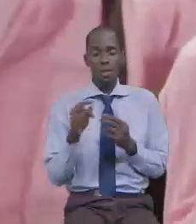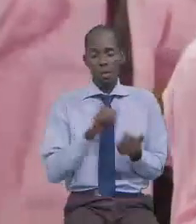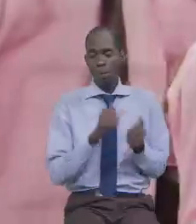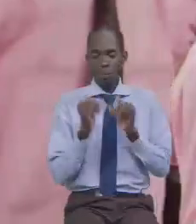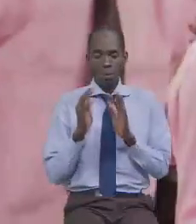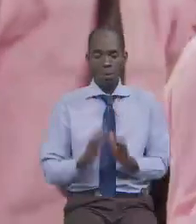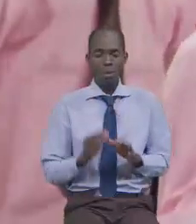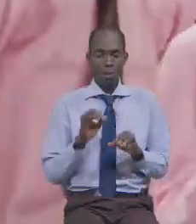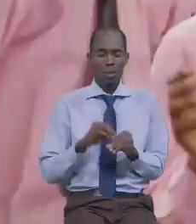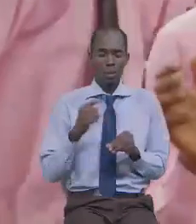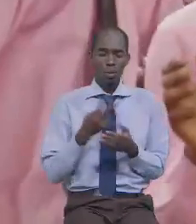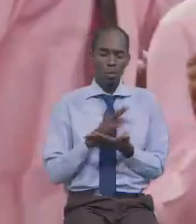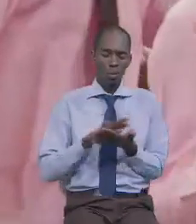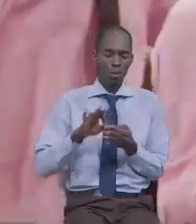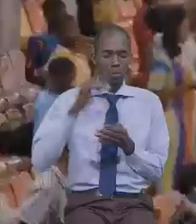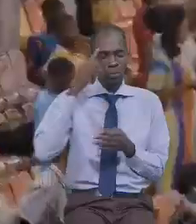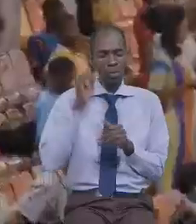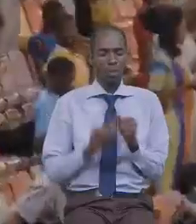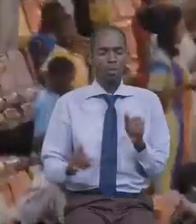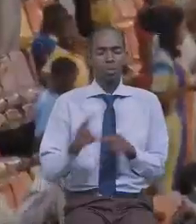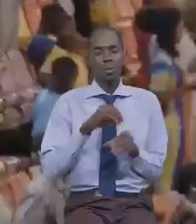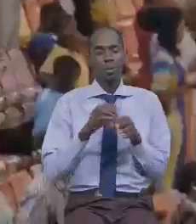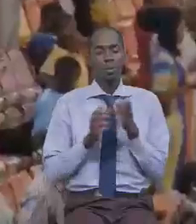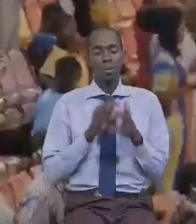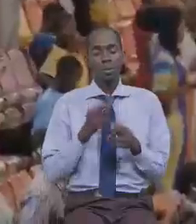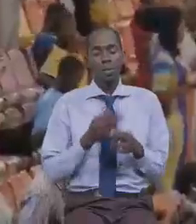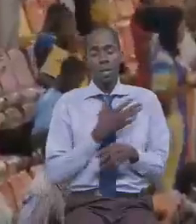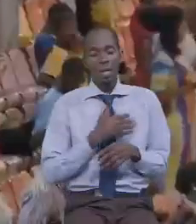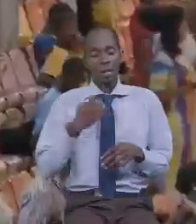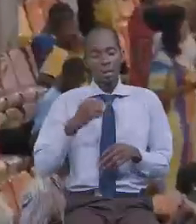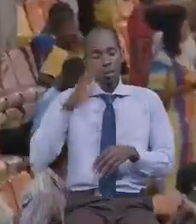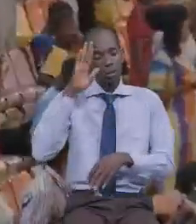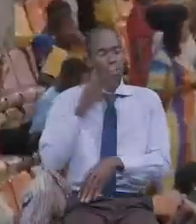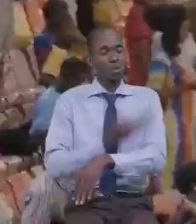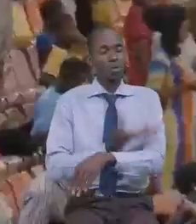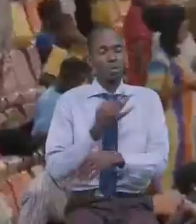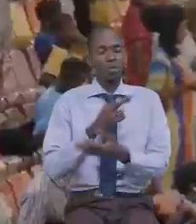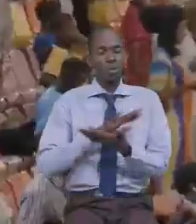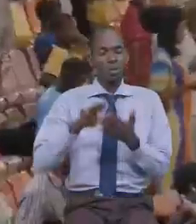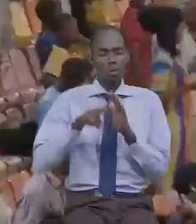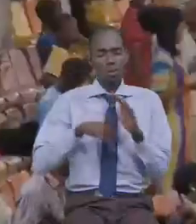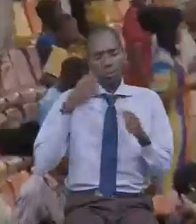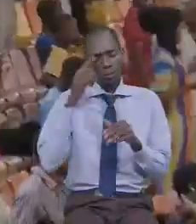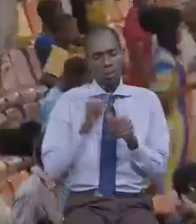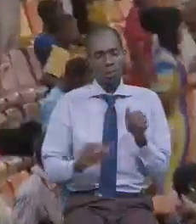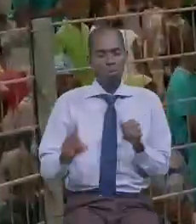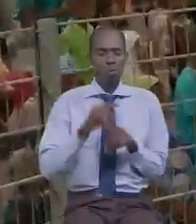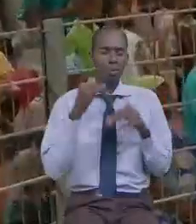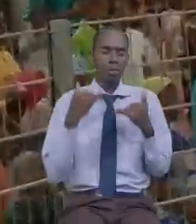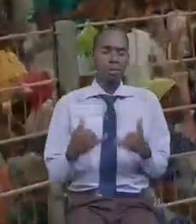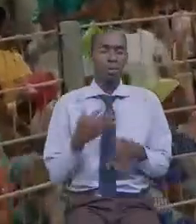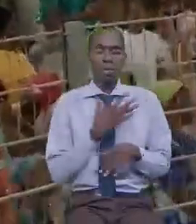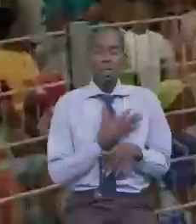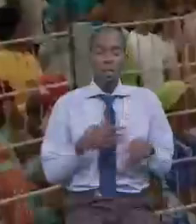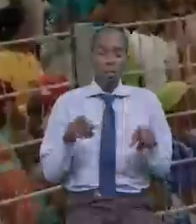Holy Ghost for everyone, and the Son of Righteousness for everyone right now. And as I've told